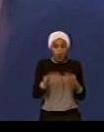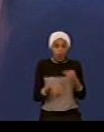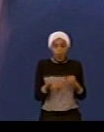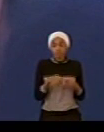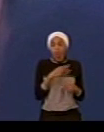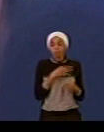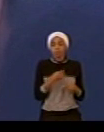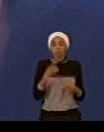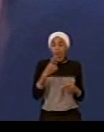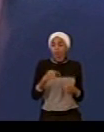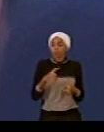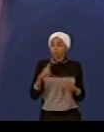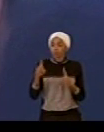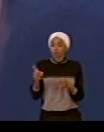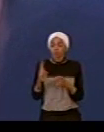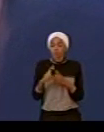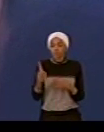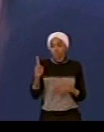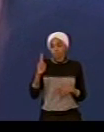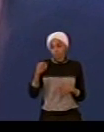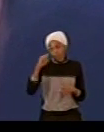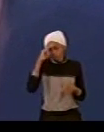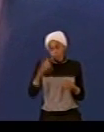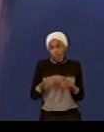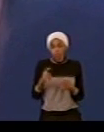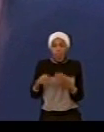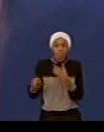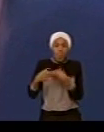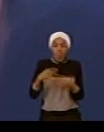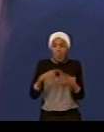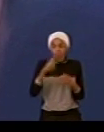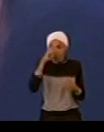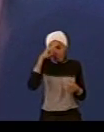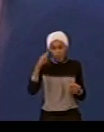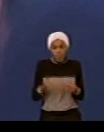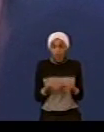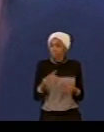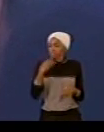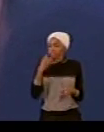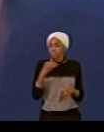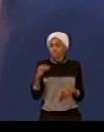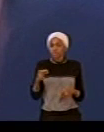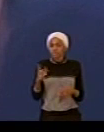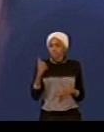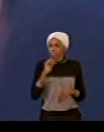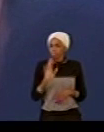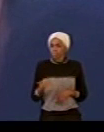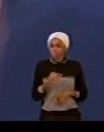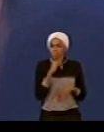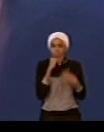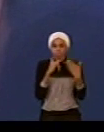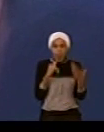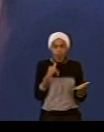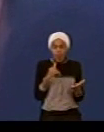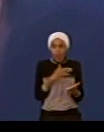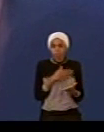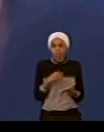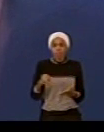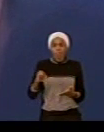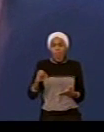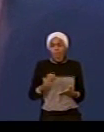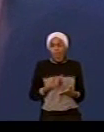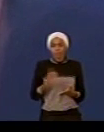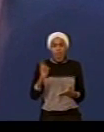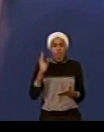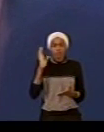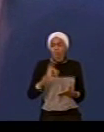his clothes. And he returned unto his brethren and said, The child is not, and I, whither